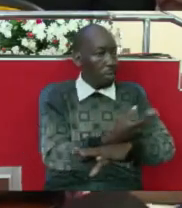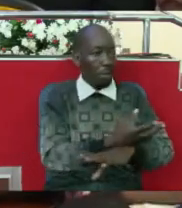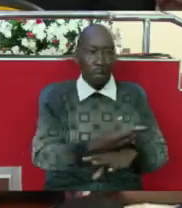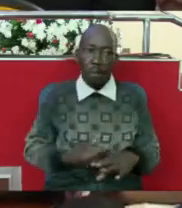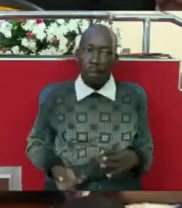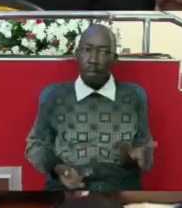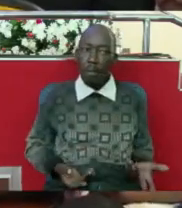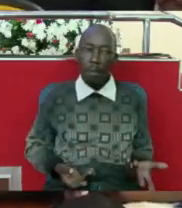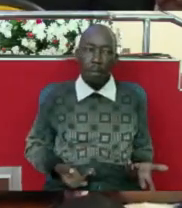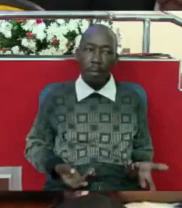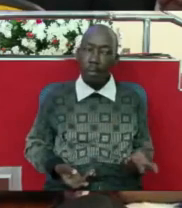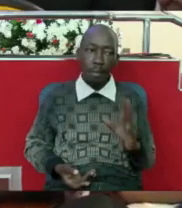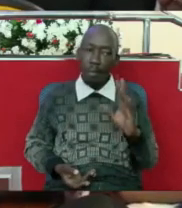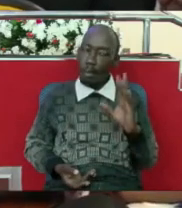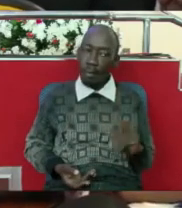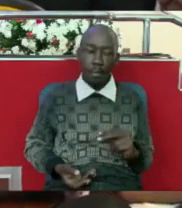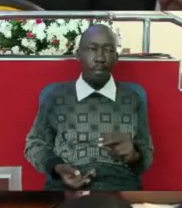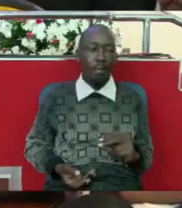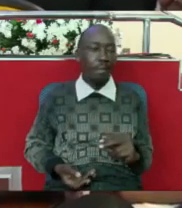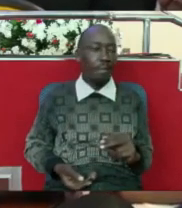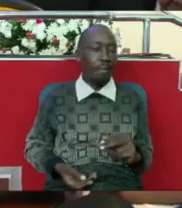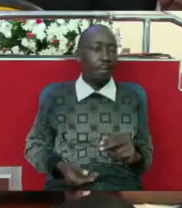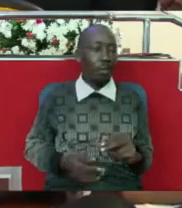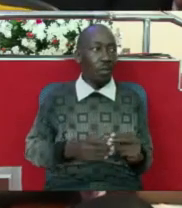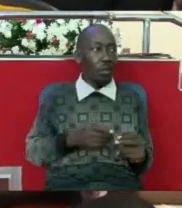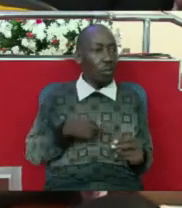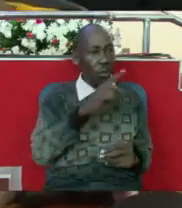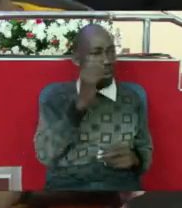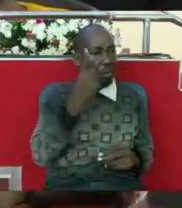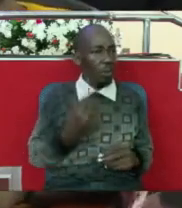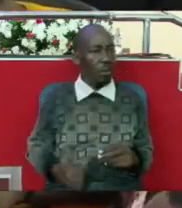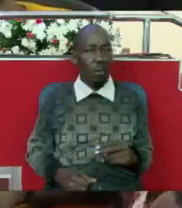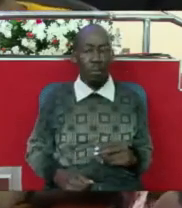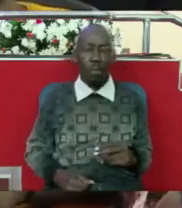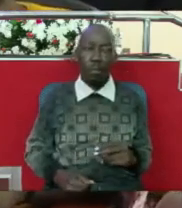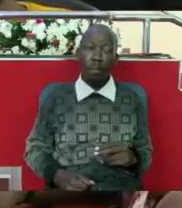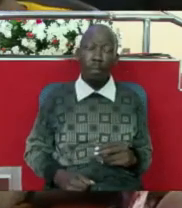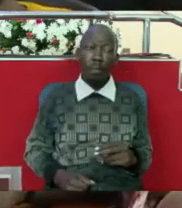saratani ambayo Mungu ndiye aliyempatia. Are you with me now? Je, mnanipata sasa?